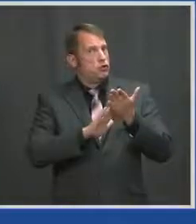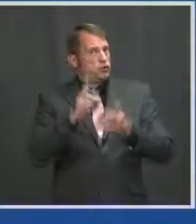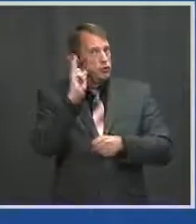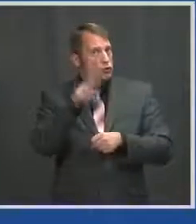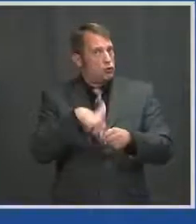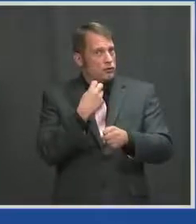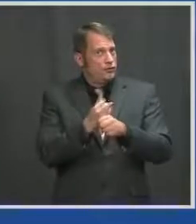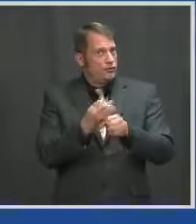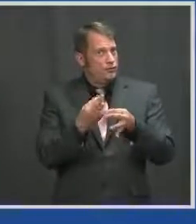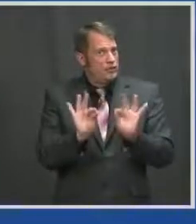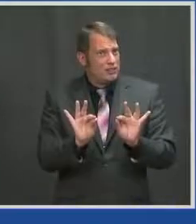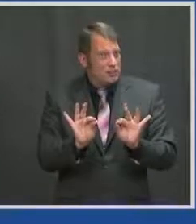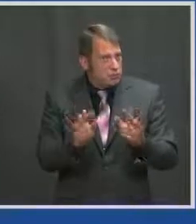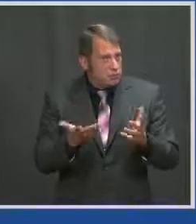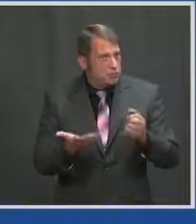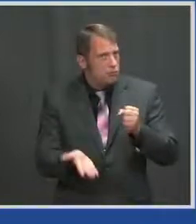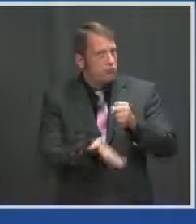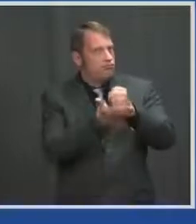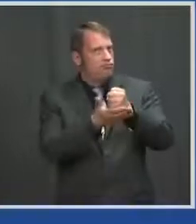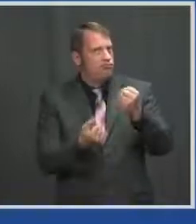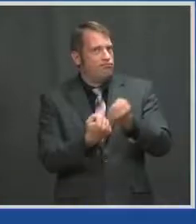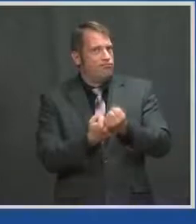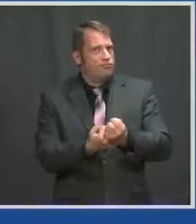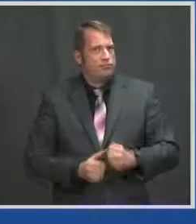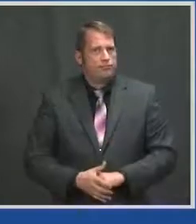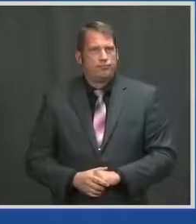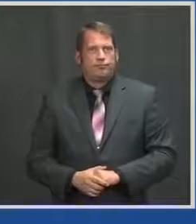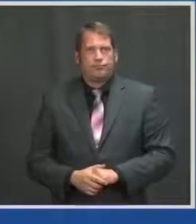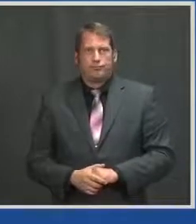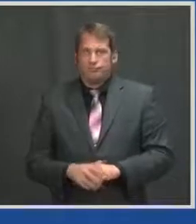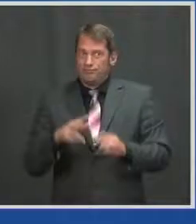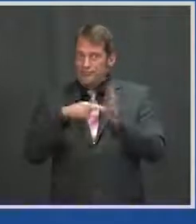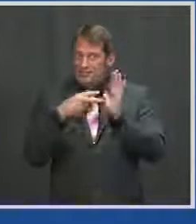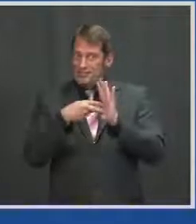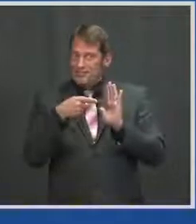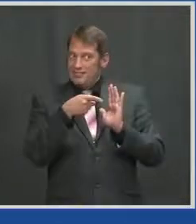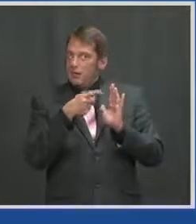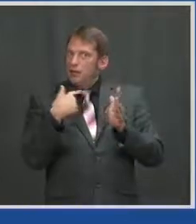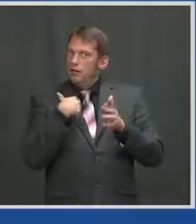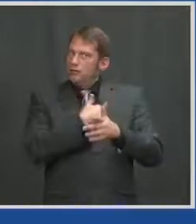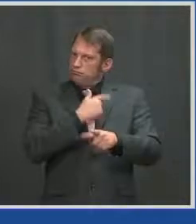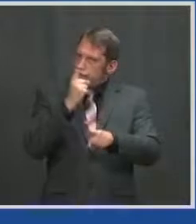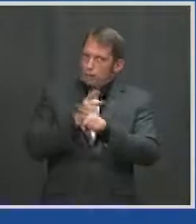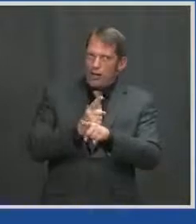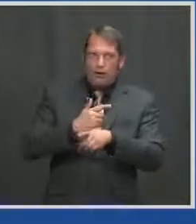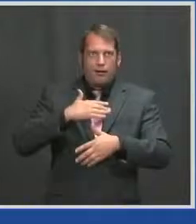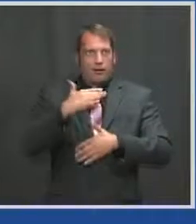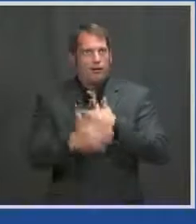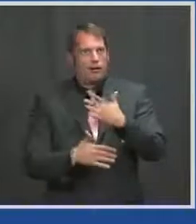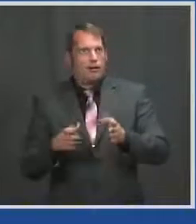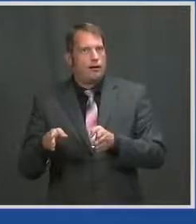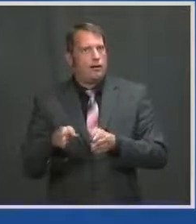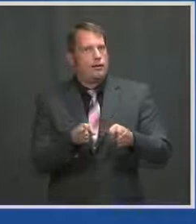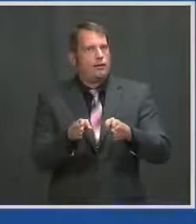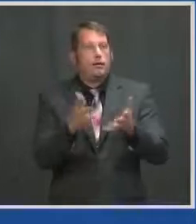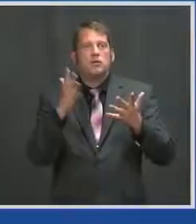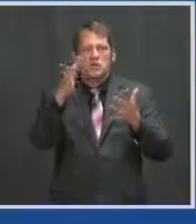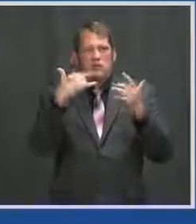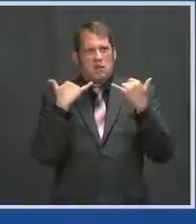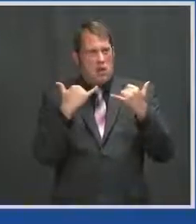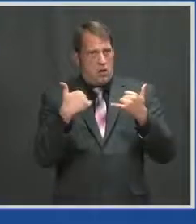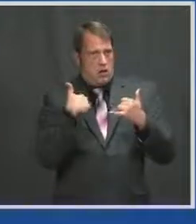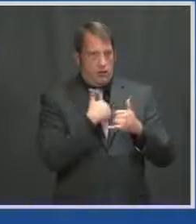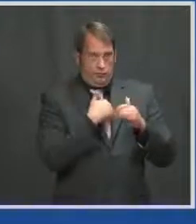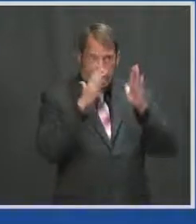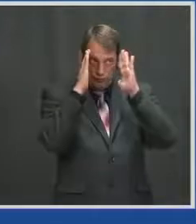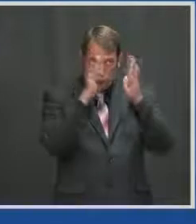track. We still have a long way to go. As I said, my laser focus is on growing the nation's economy